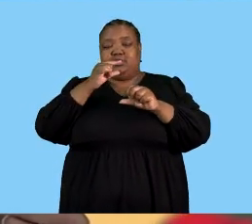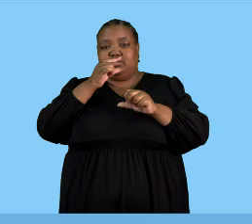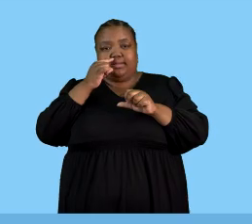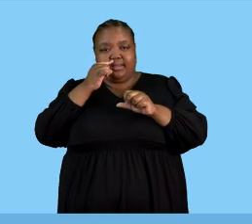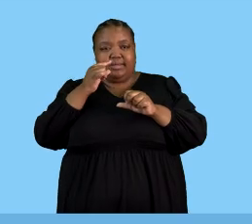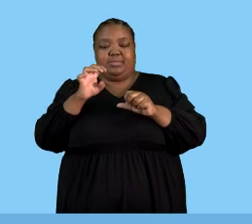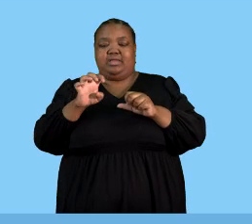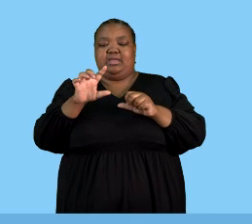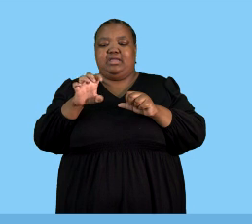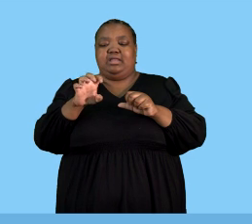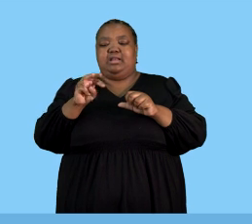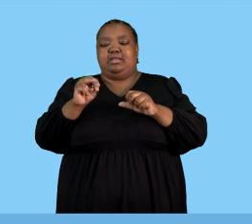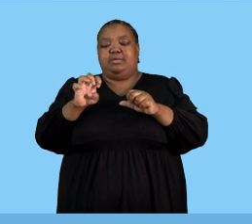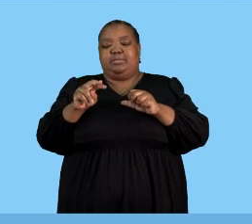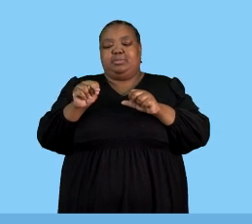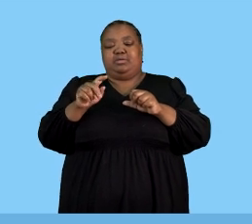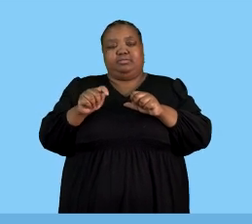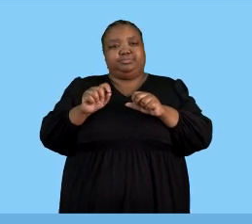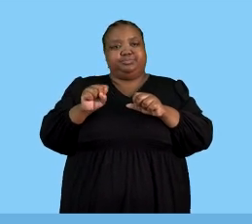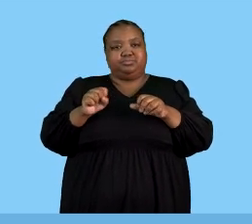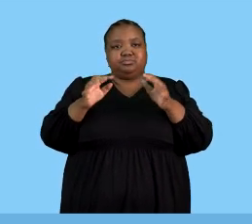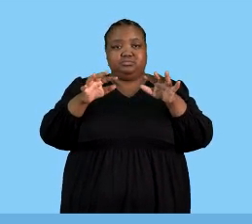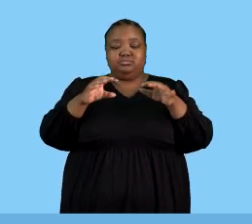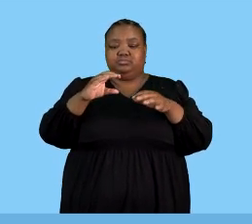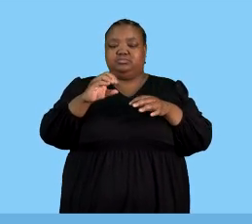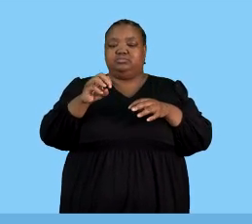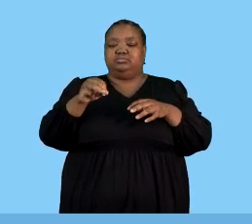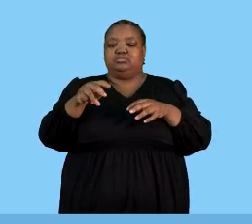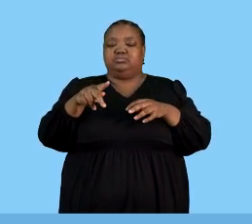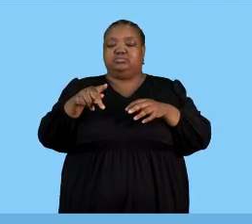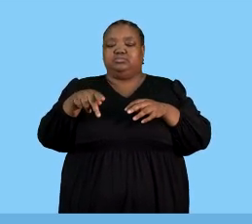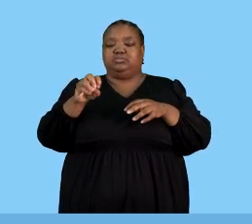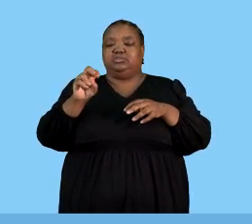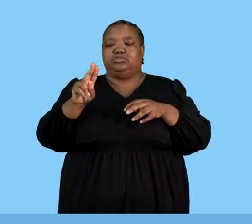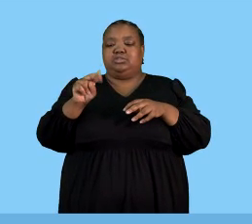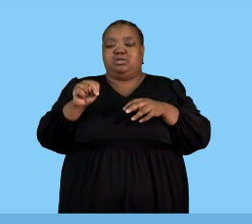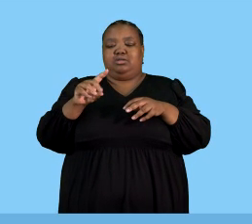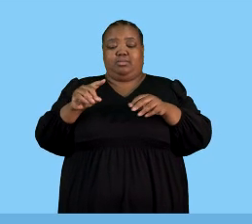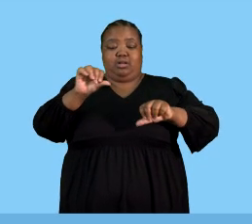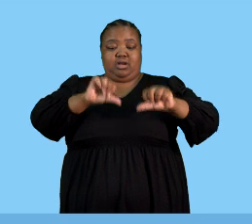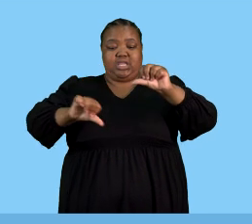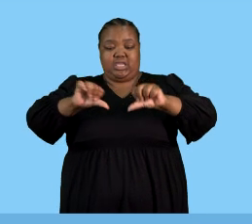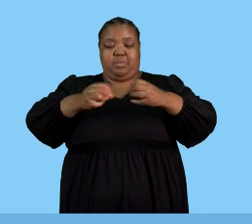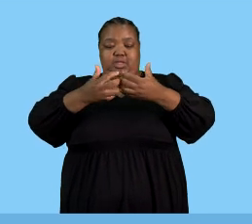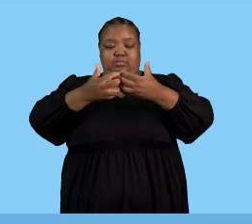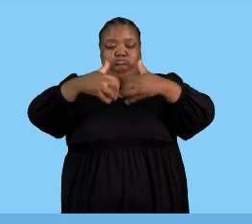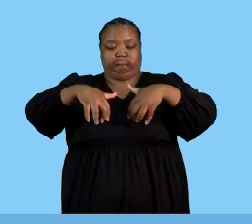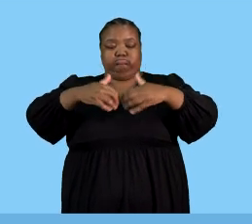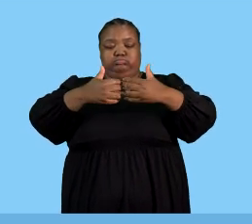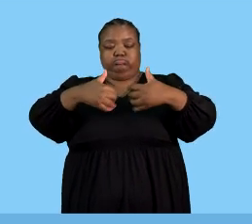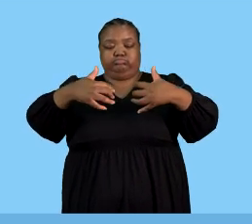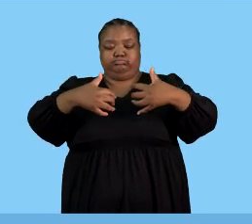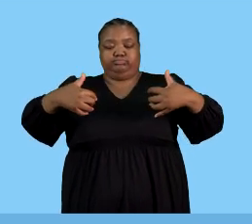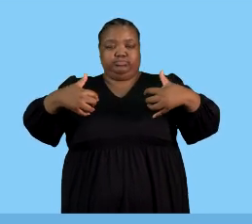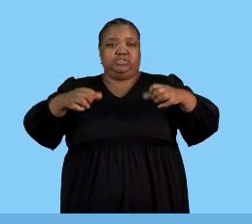Right. A compound breaks by a chemical means through the decomposition reaction. So for us to be able to break a